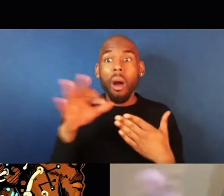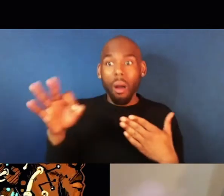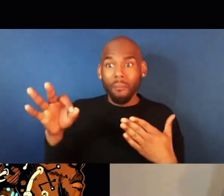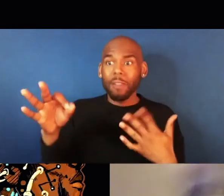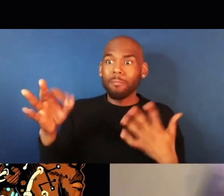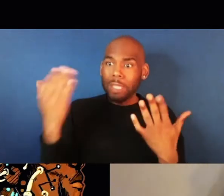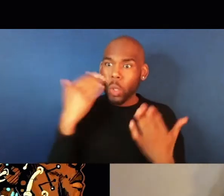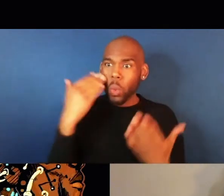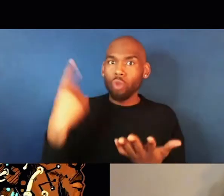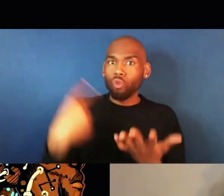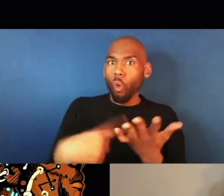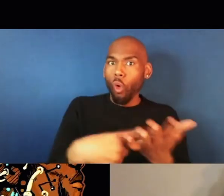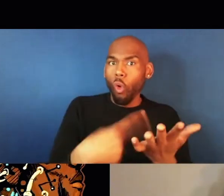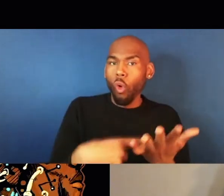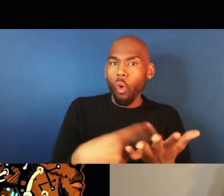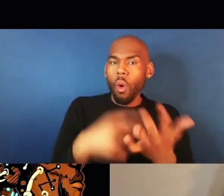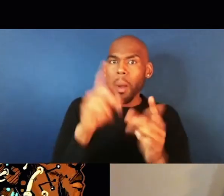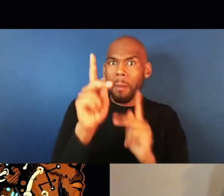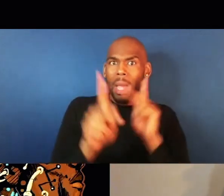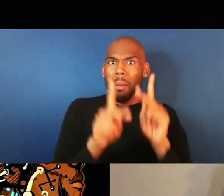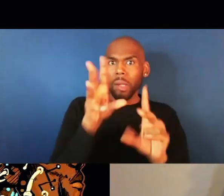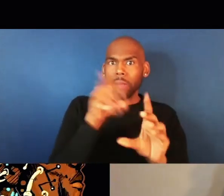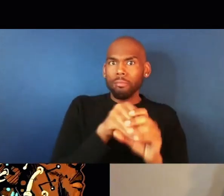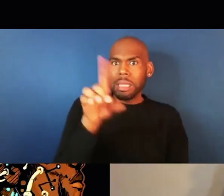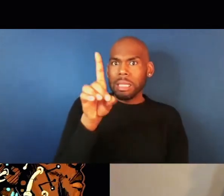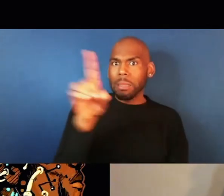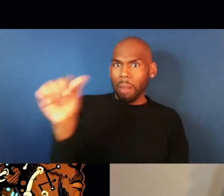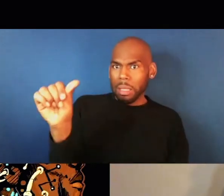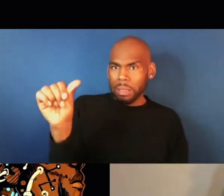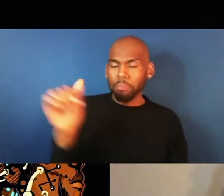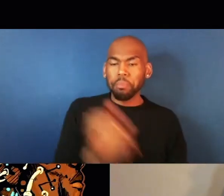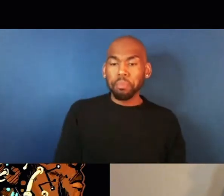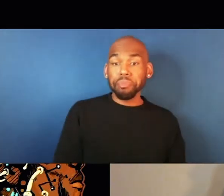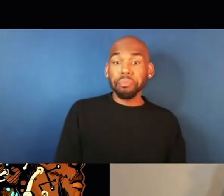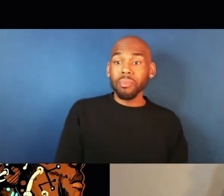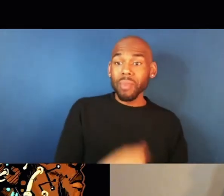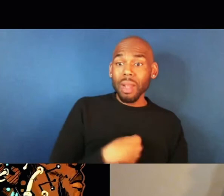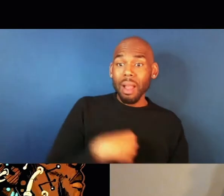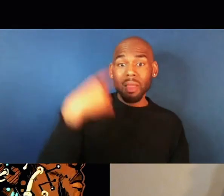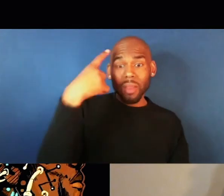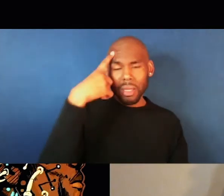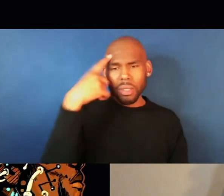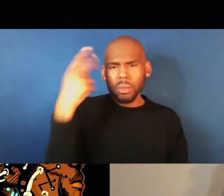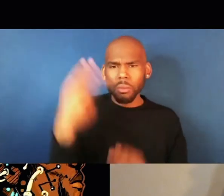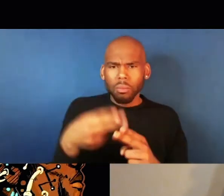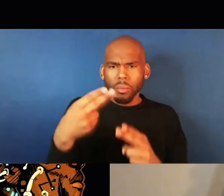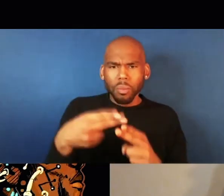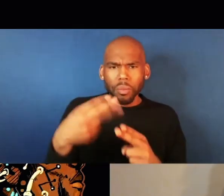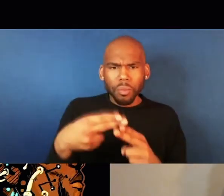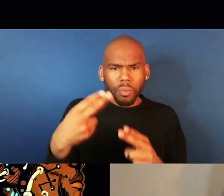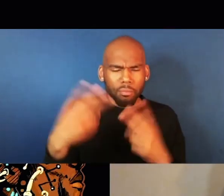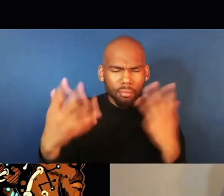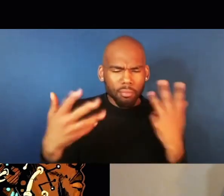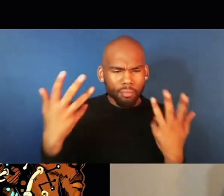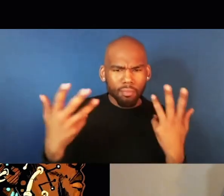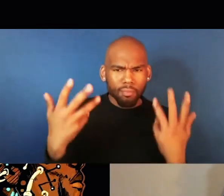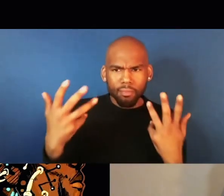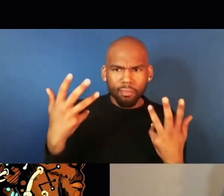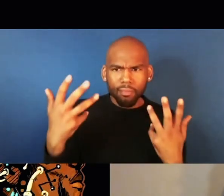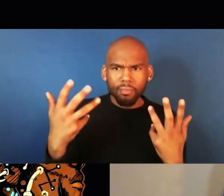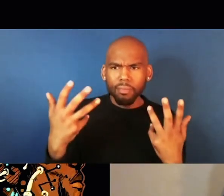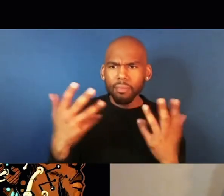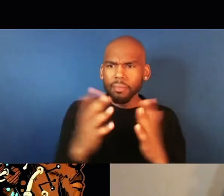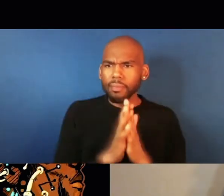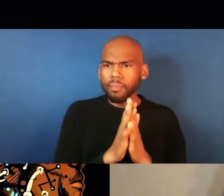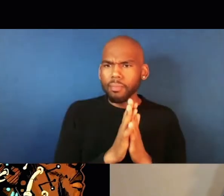to be in a talk with like people with disability. I think it's what's they call that?